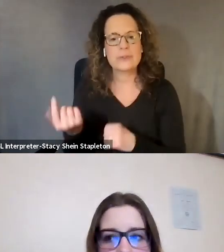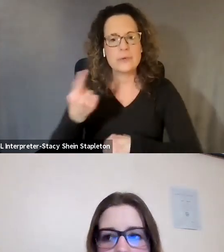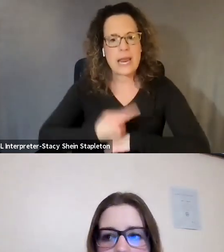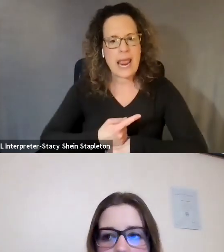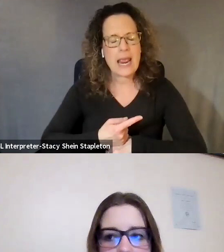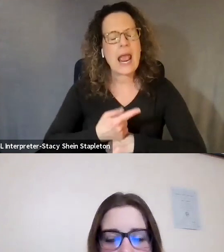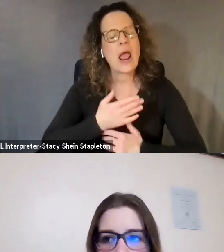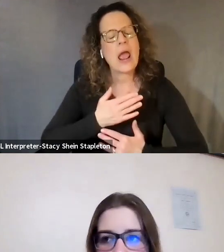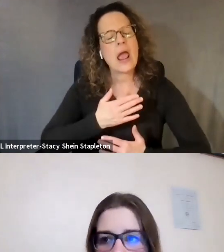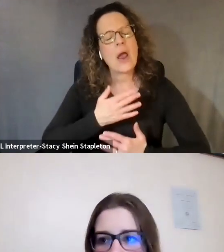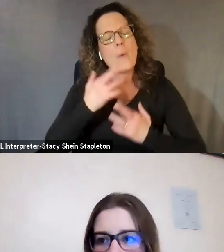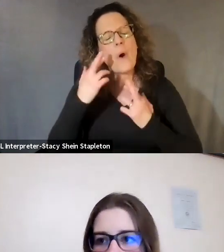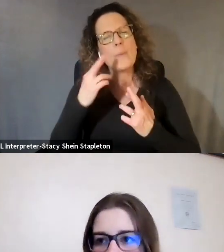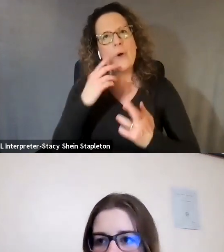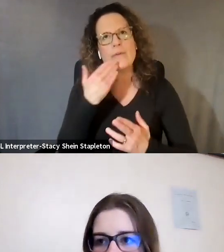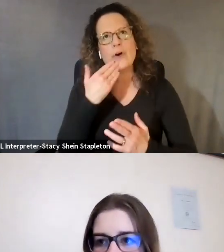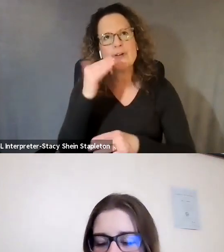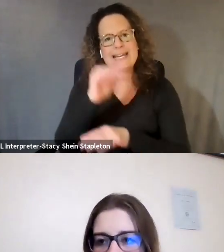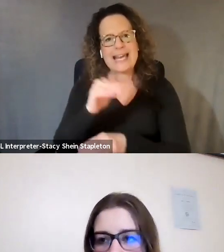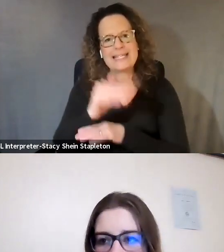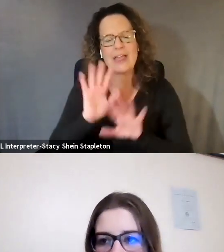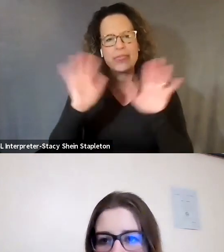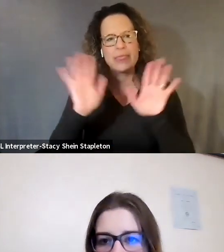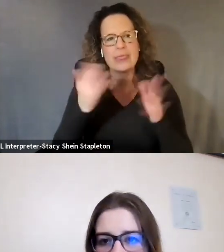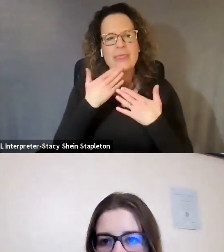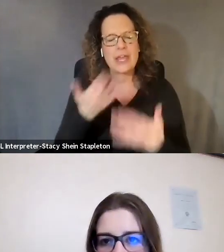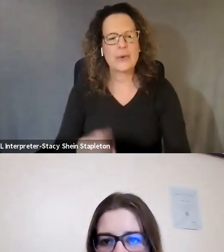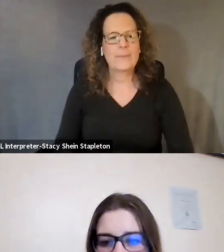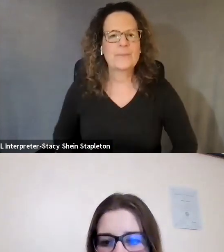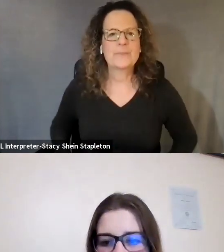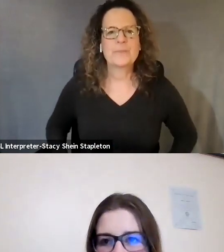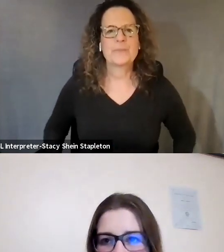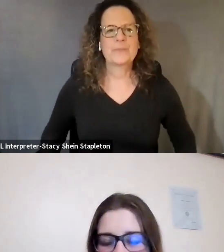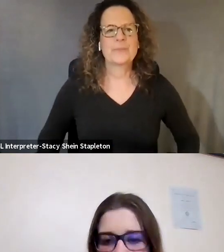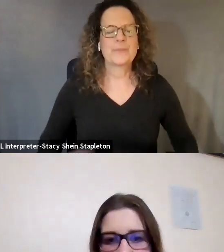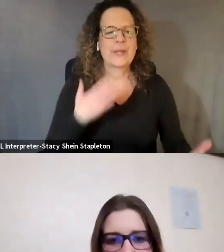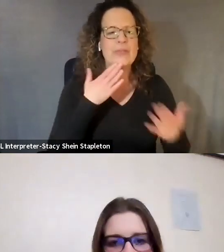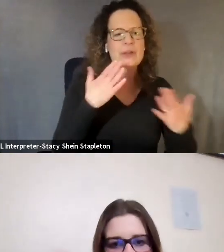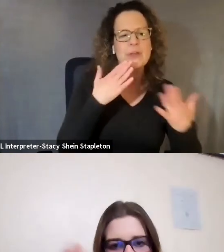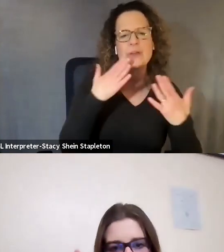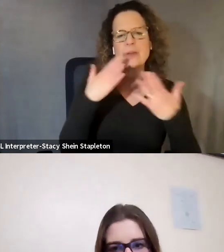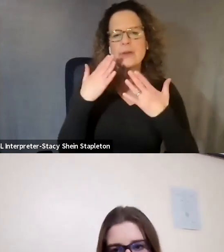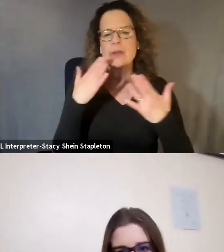you have a great rest of your night. Thank you, everyone.